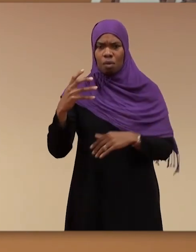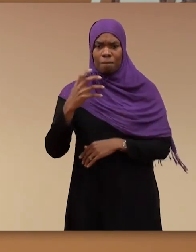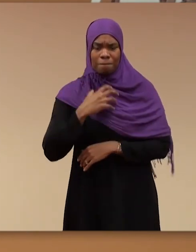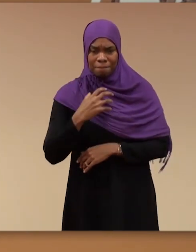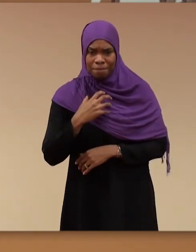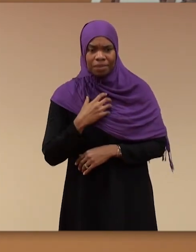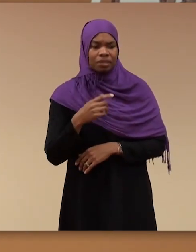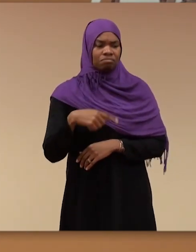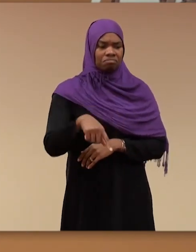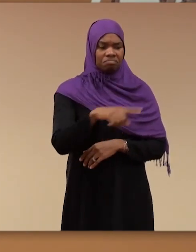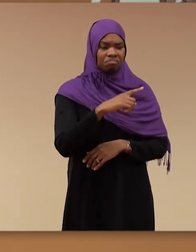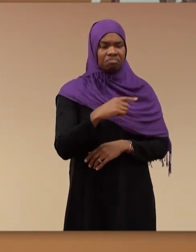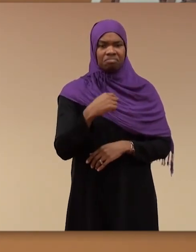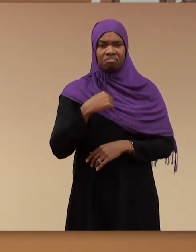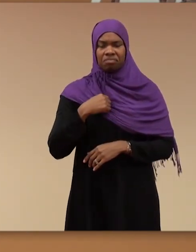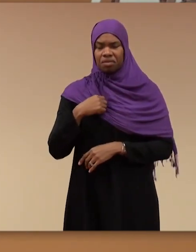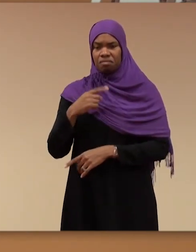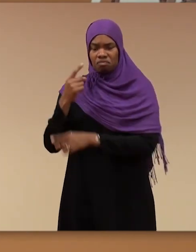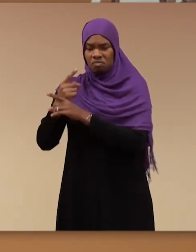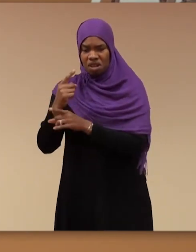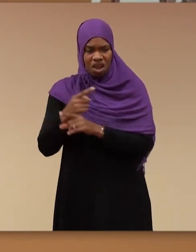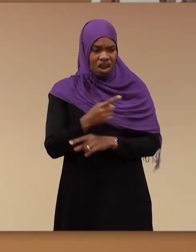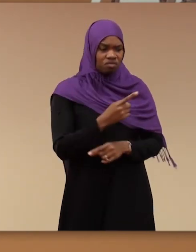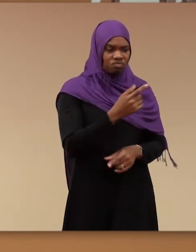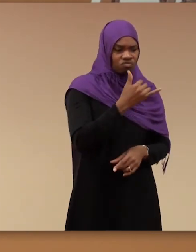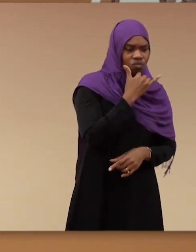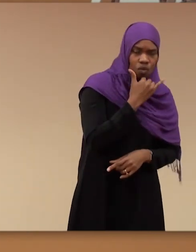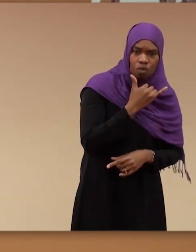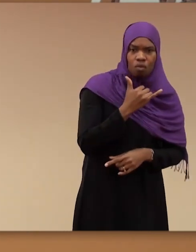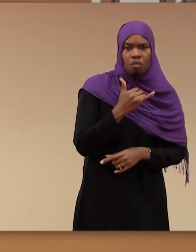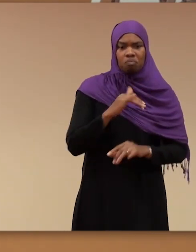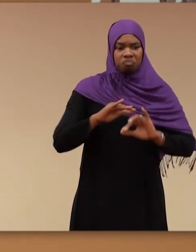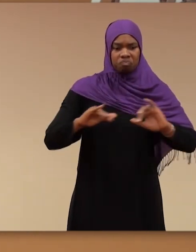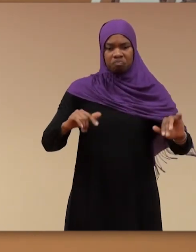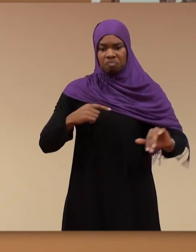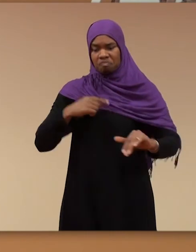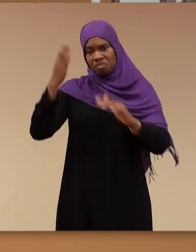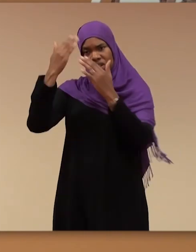hell. This is not your wishful thinking.